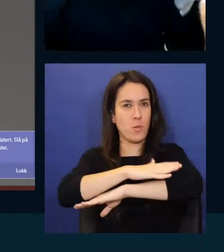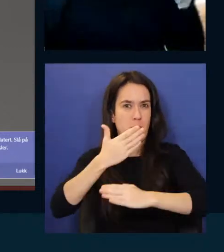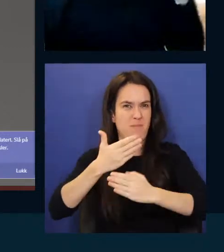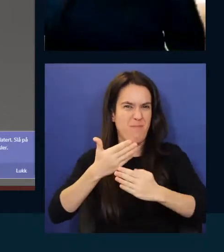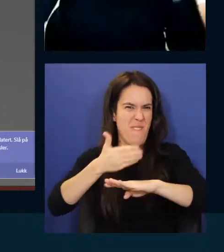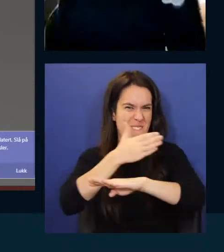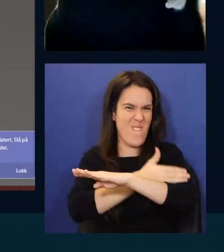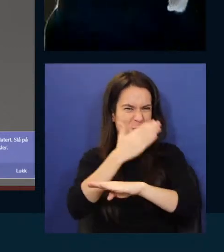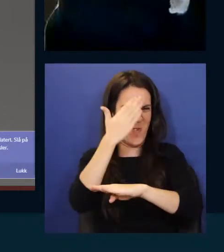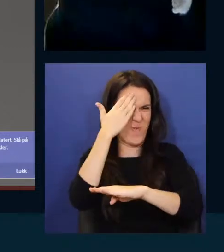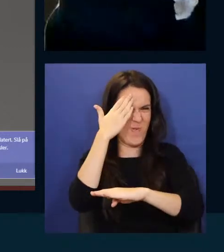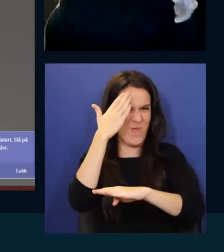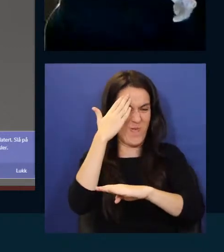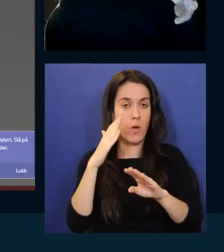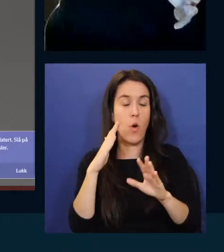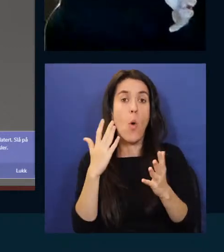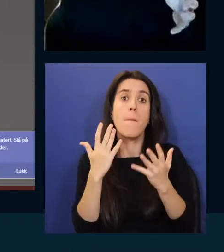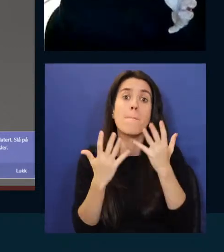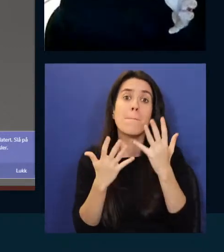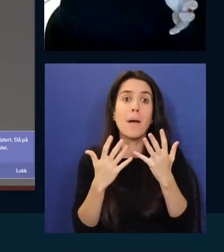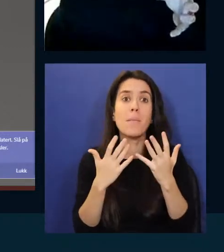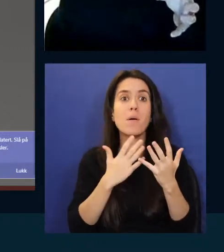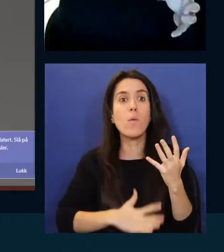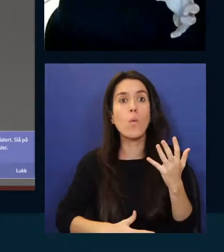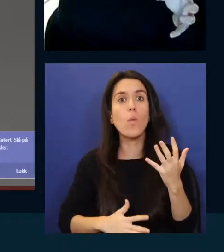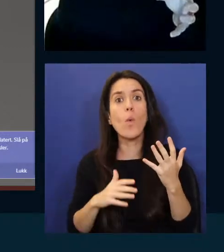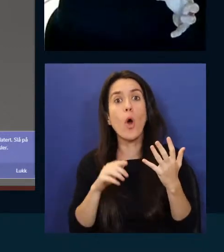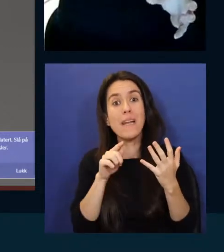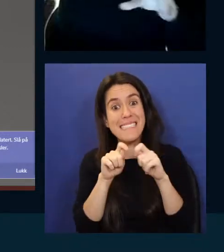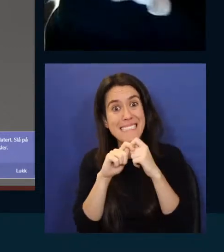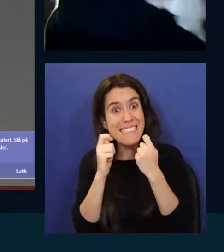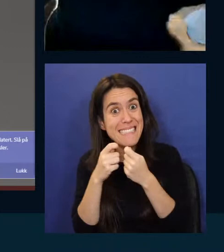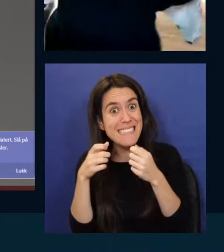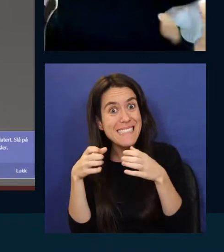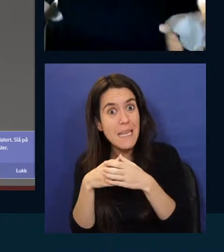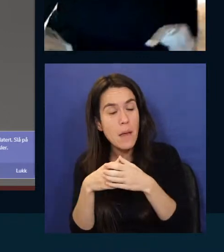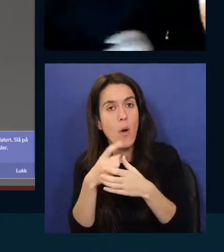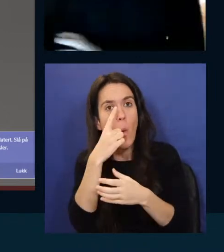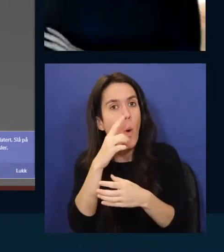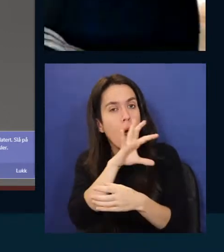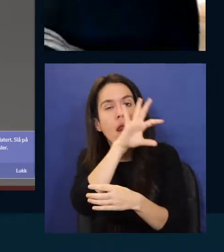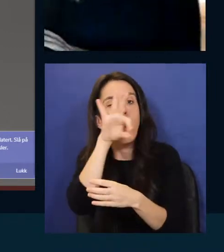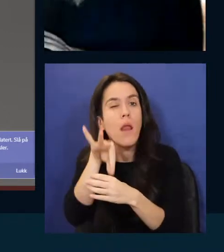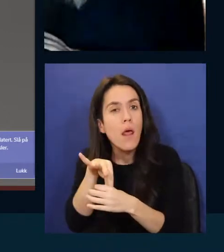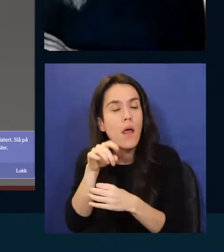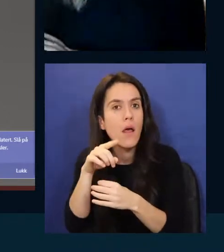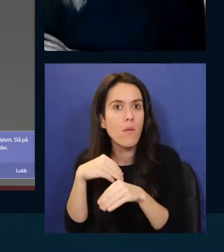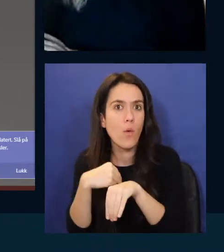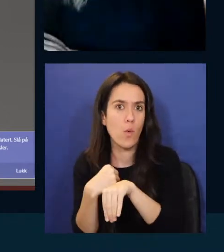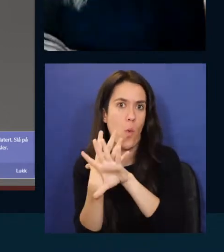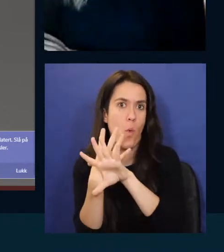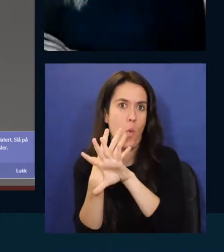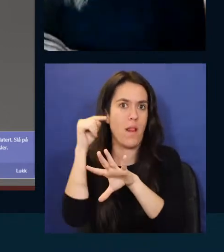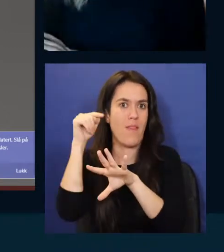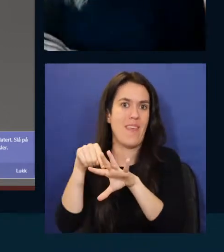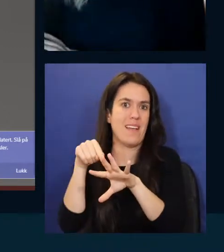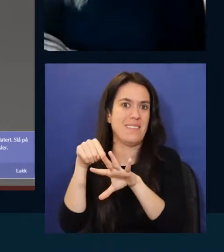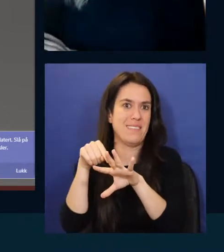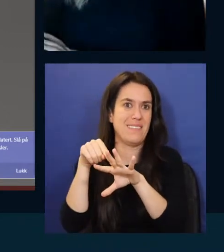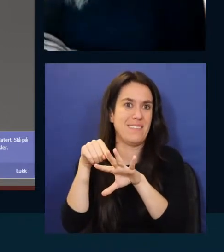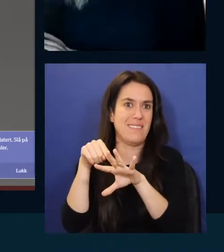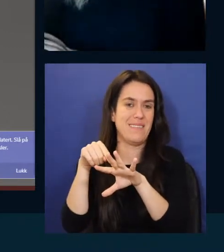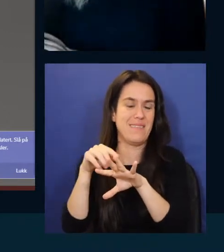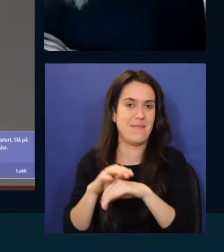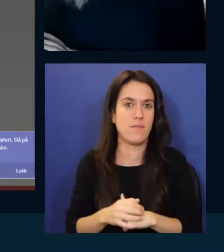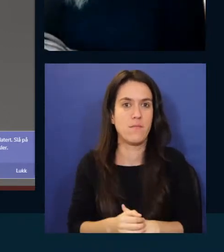where you could like have a tab within your team to display reports. And then you also have